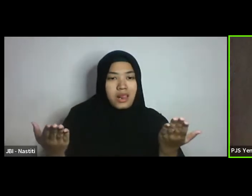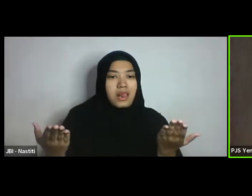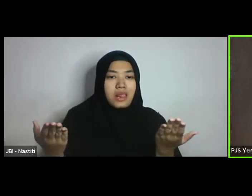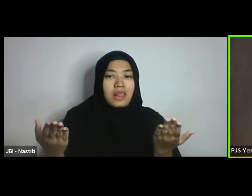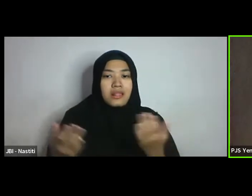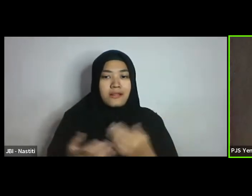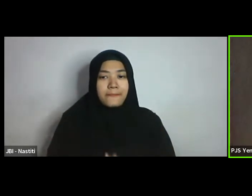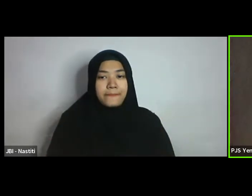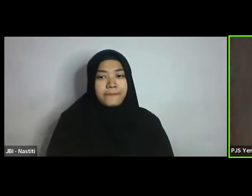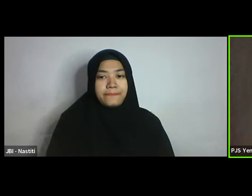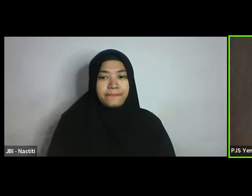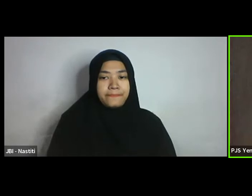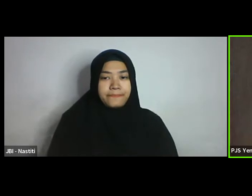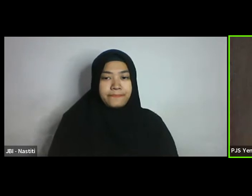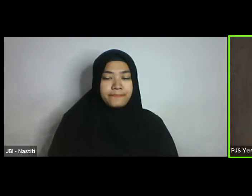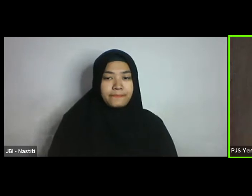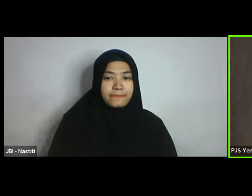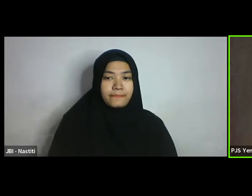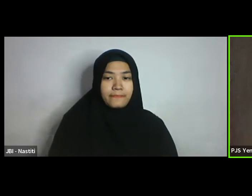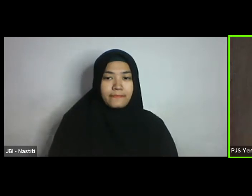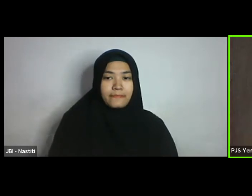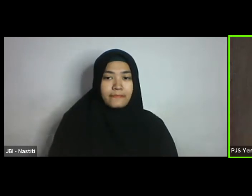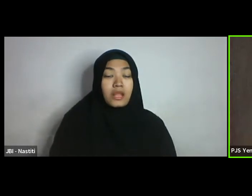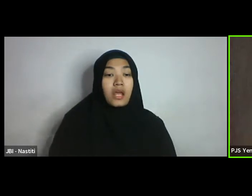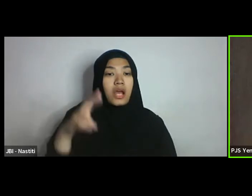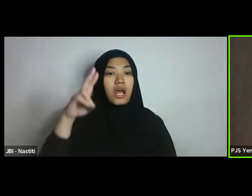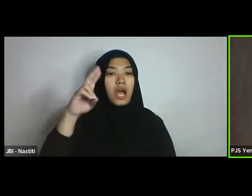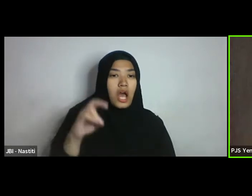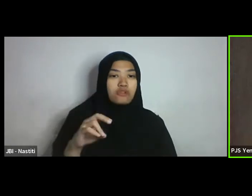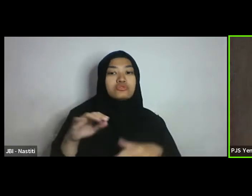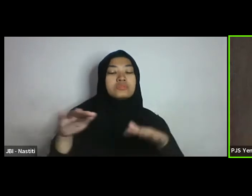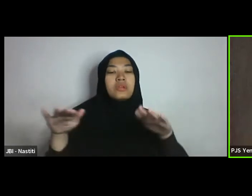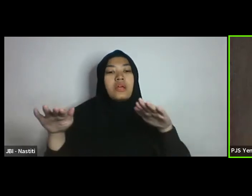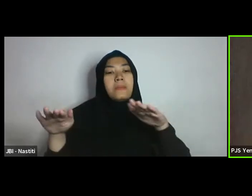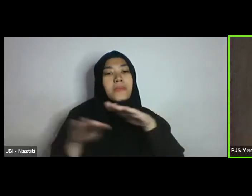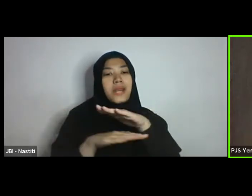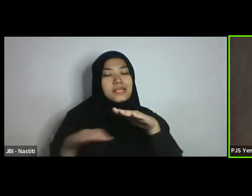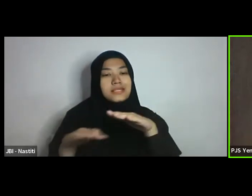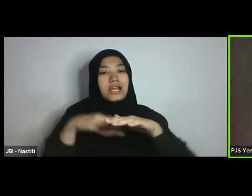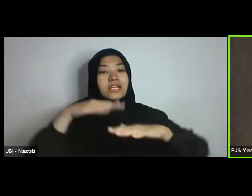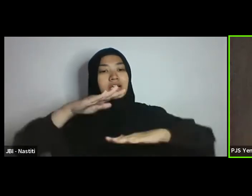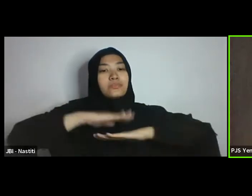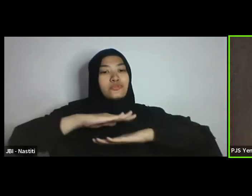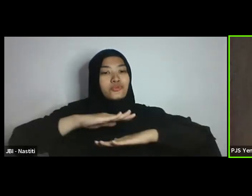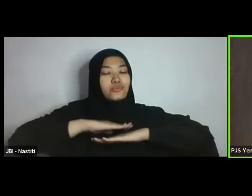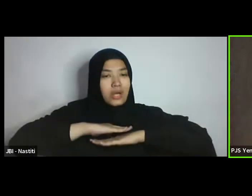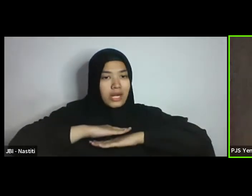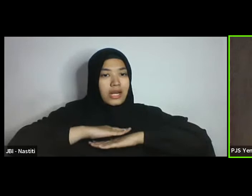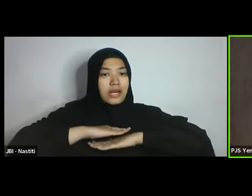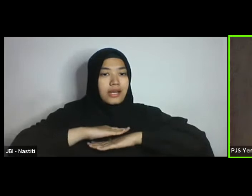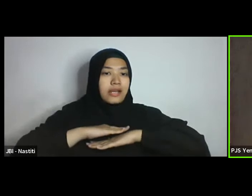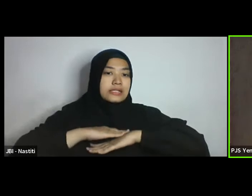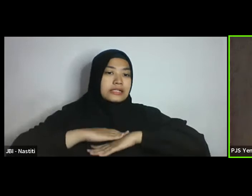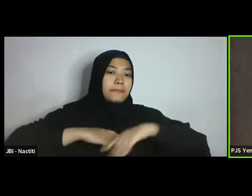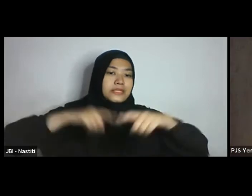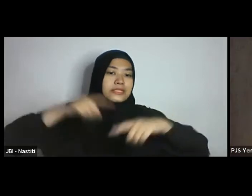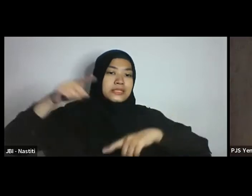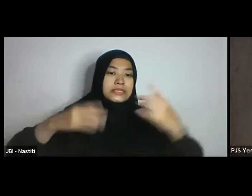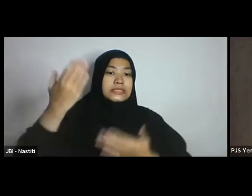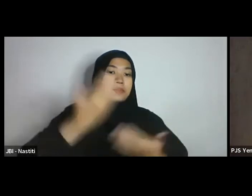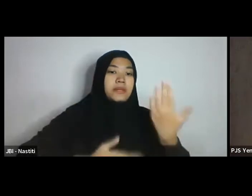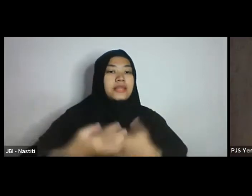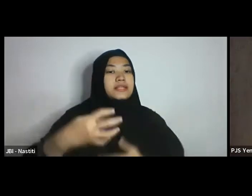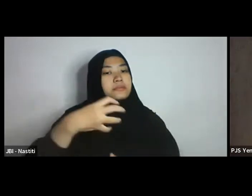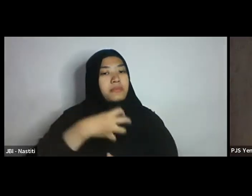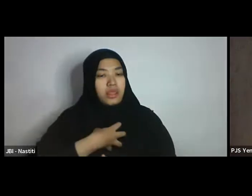Dan segala penanganan itu harus berbasiskan kepada pemenuhan hak-hak penyandang disabilitas mental. Itu dari saya, terima kasih. Terima